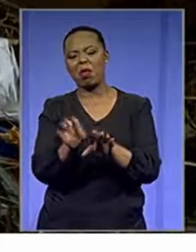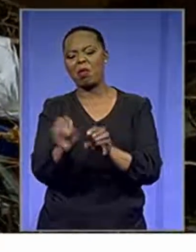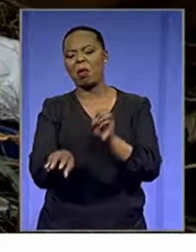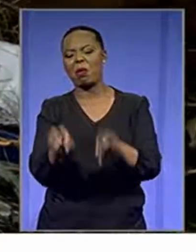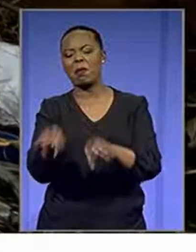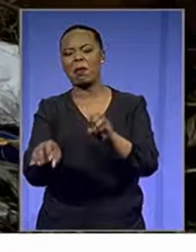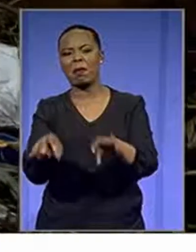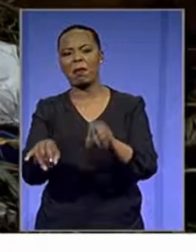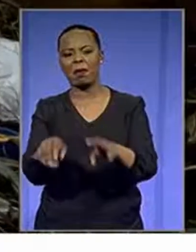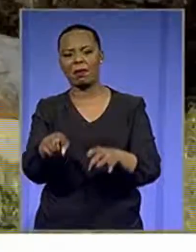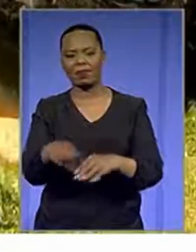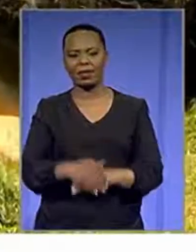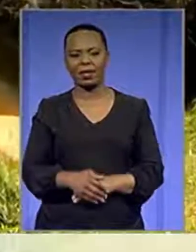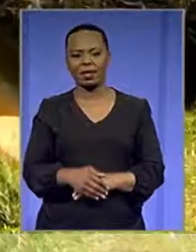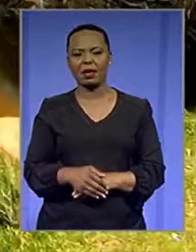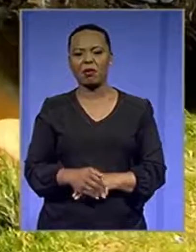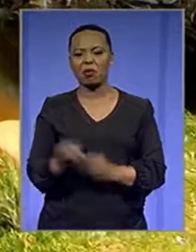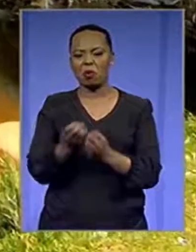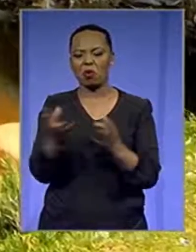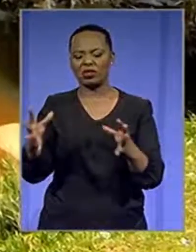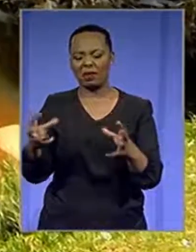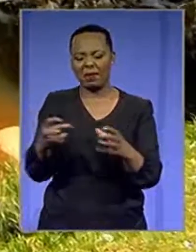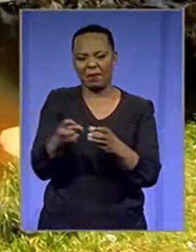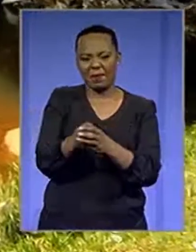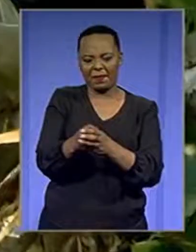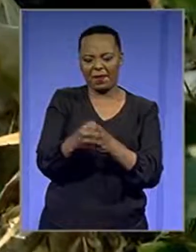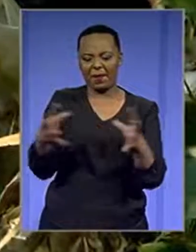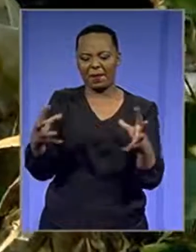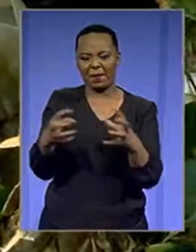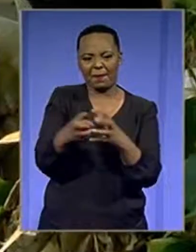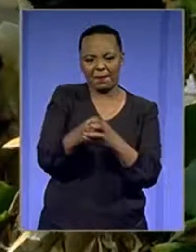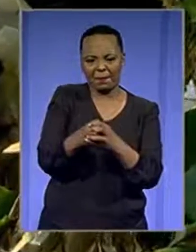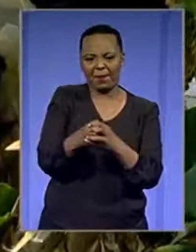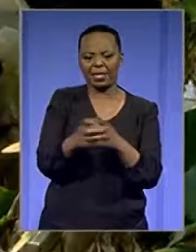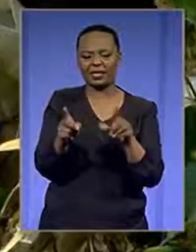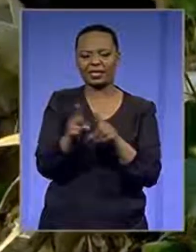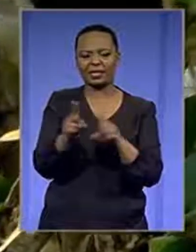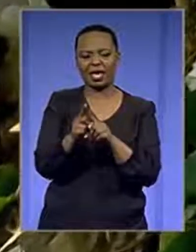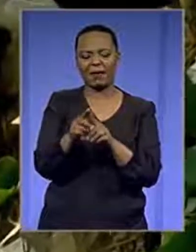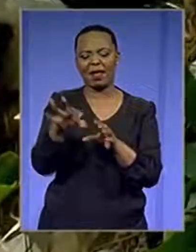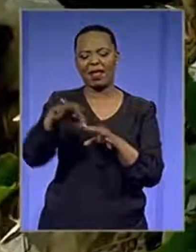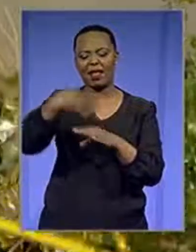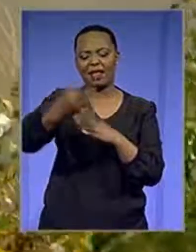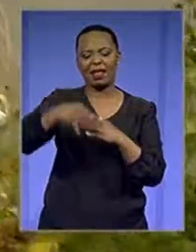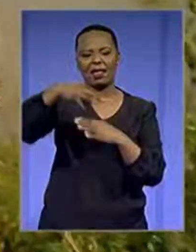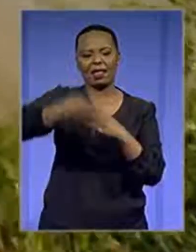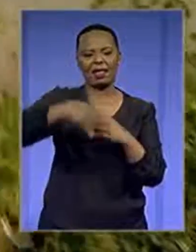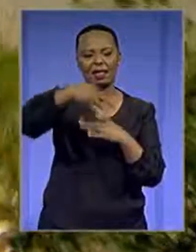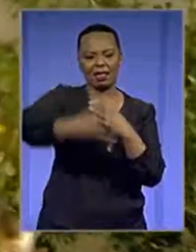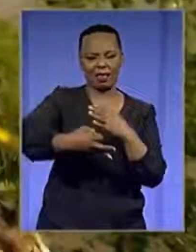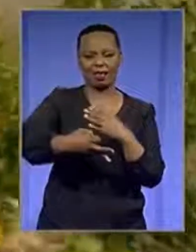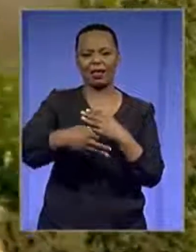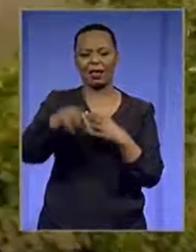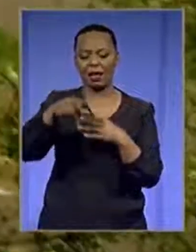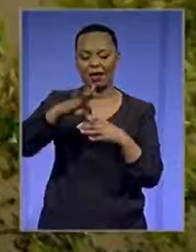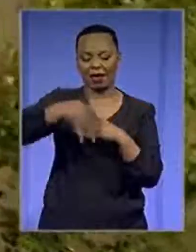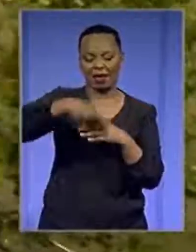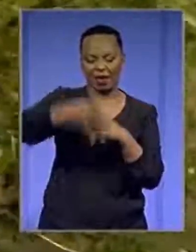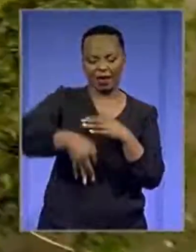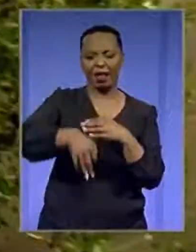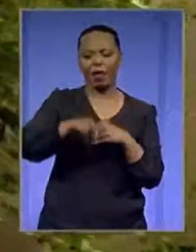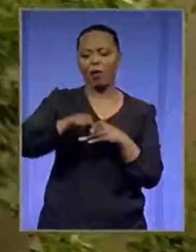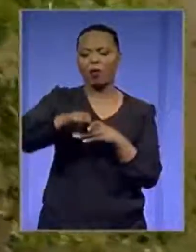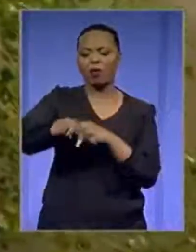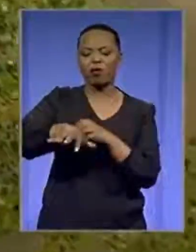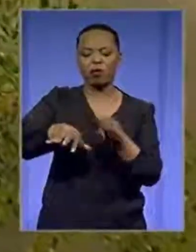e nopago mariba a yona. Dithabi tša mehlare ya noka ye le tšona di neela moya.